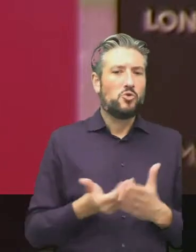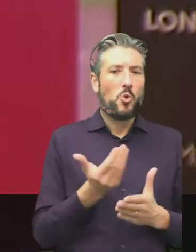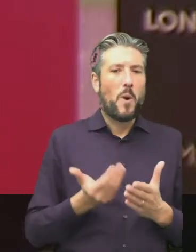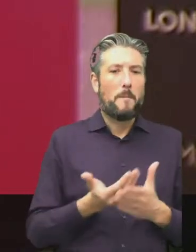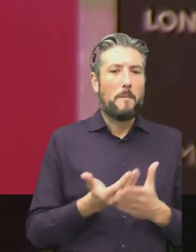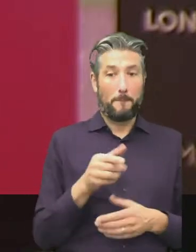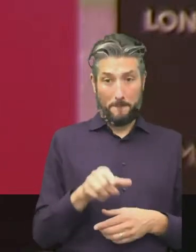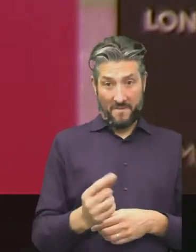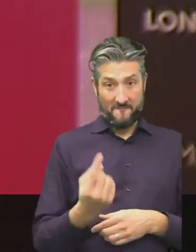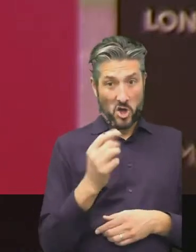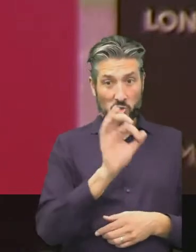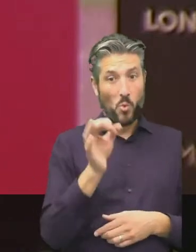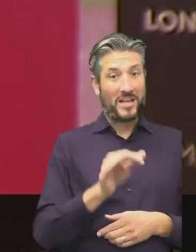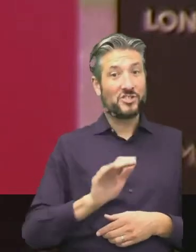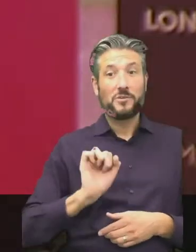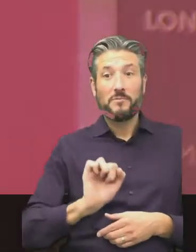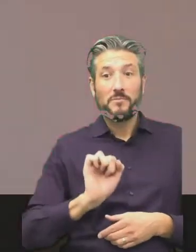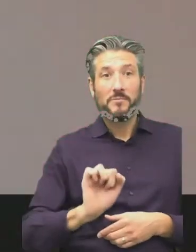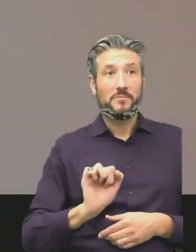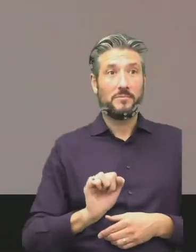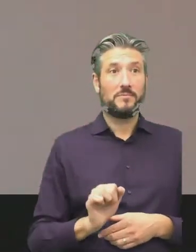Please go forward, Christoph.